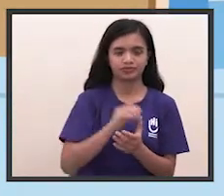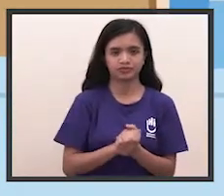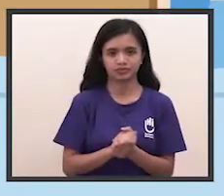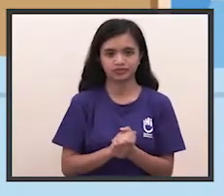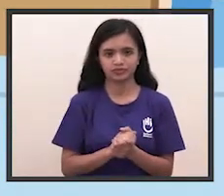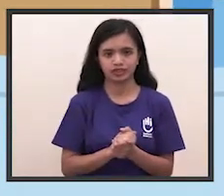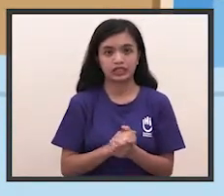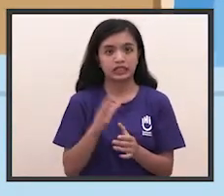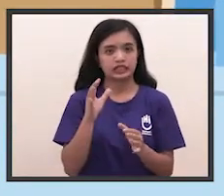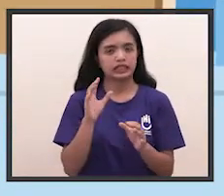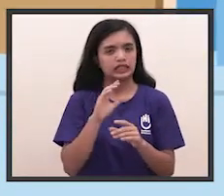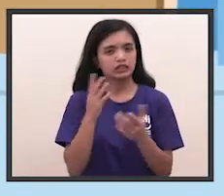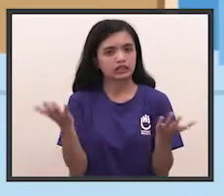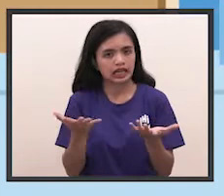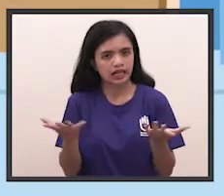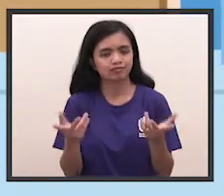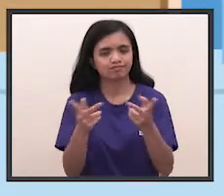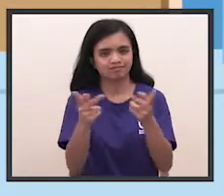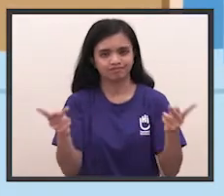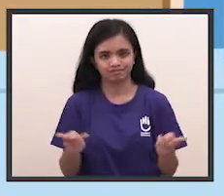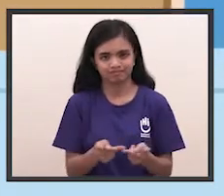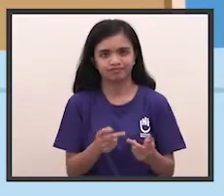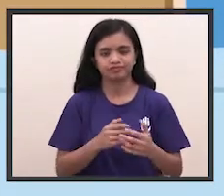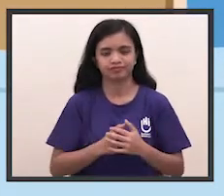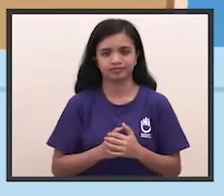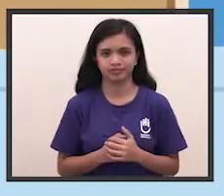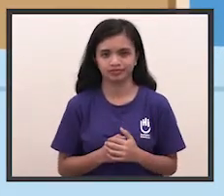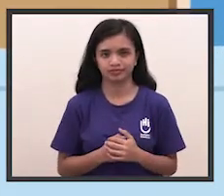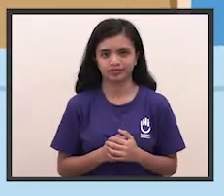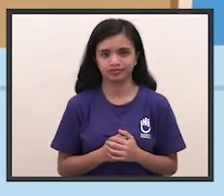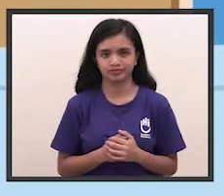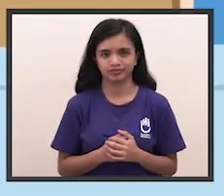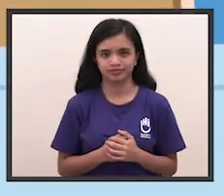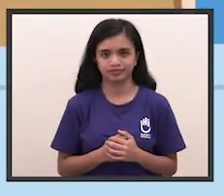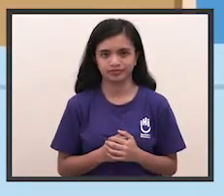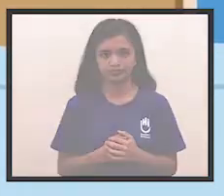when talking about the location of a venue.